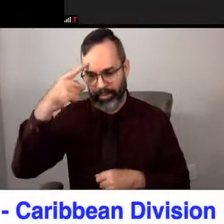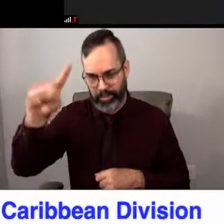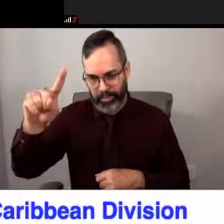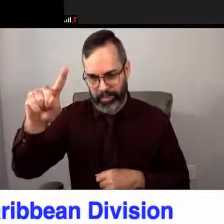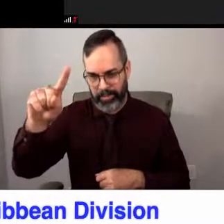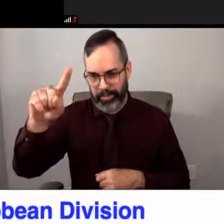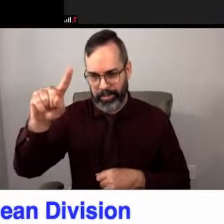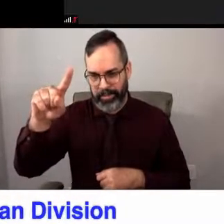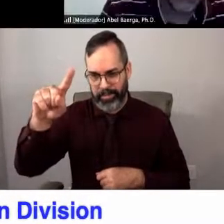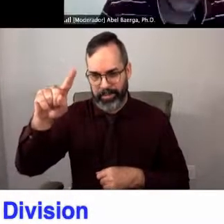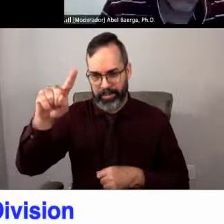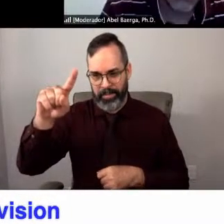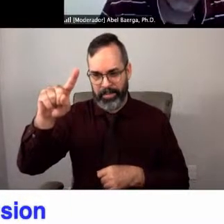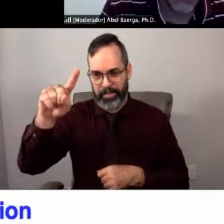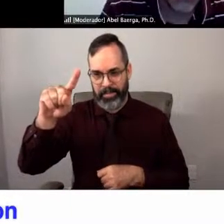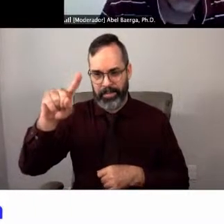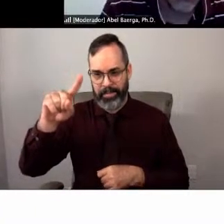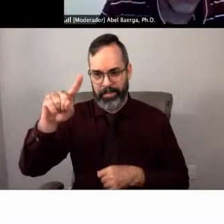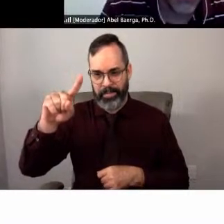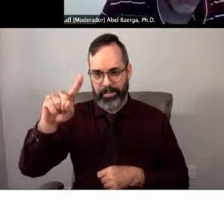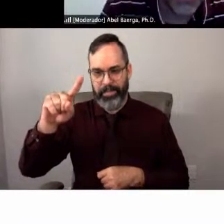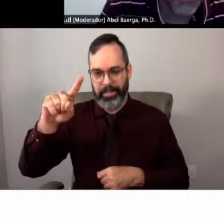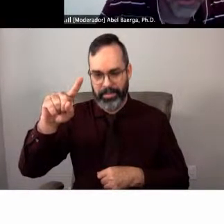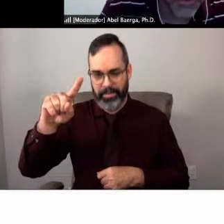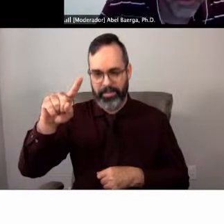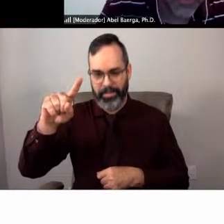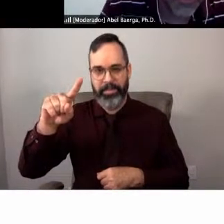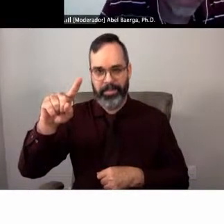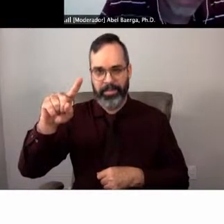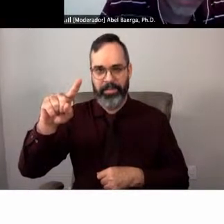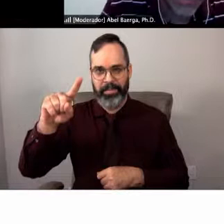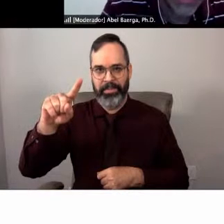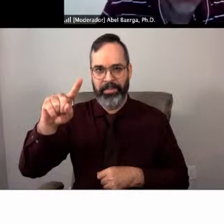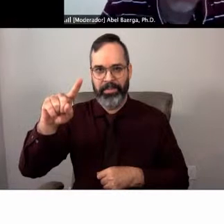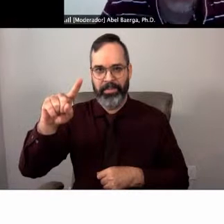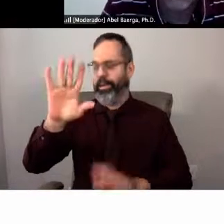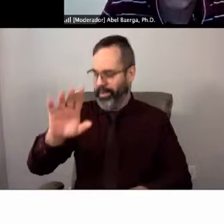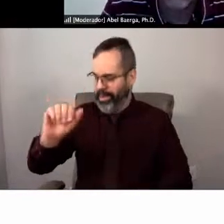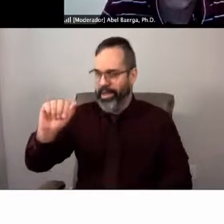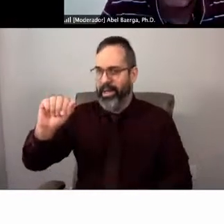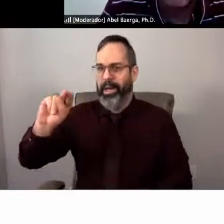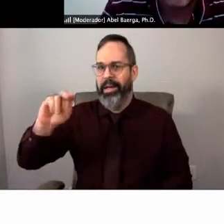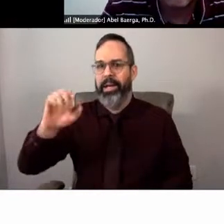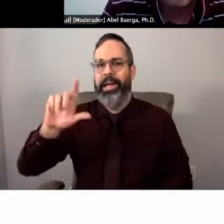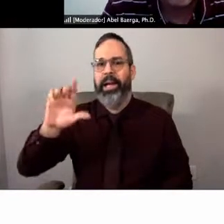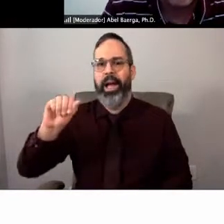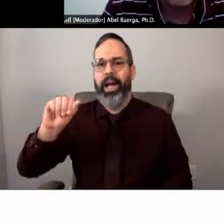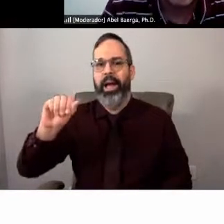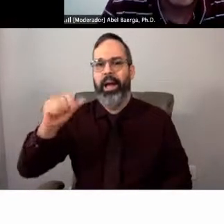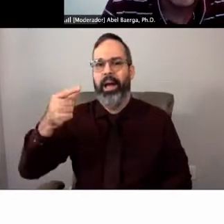let me see who it was for. Oh, Miss Angelica Gonzalez.